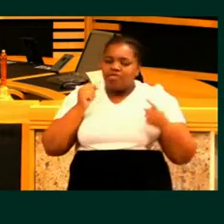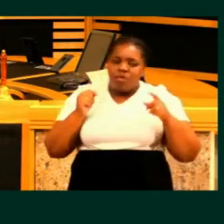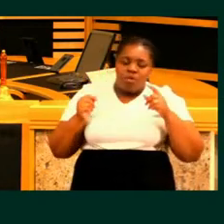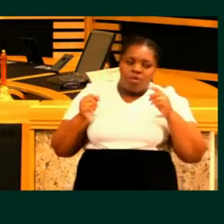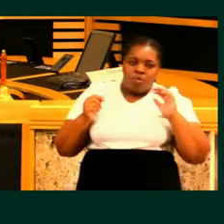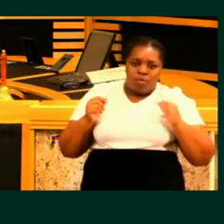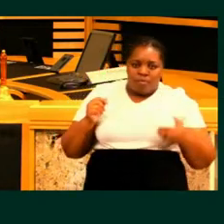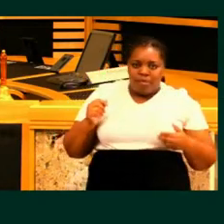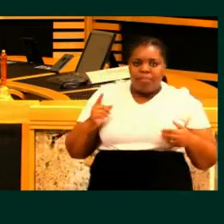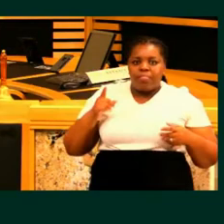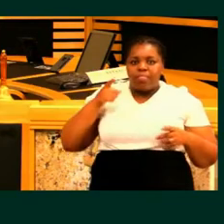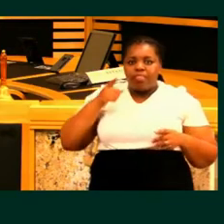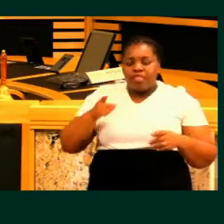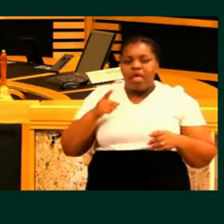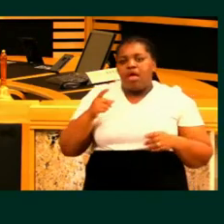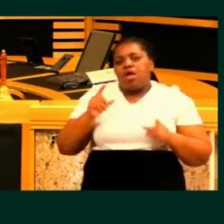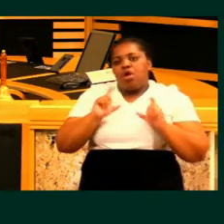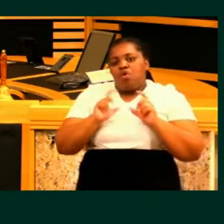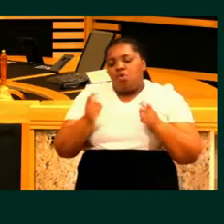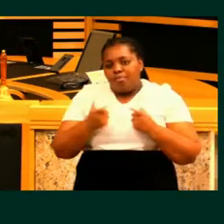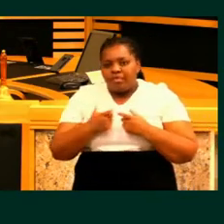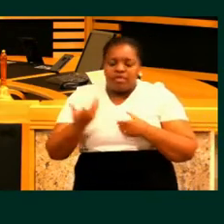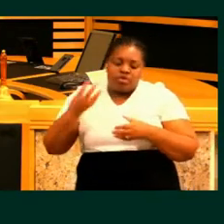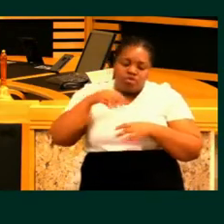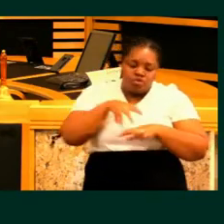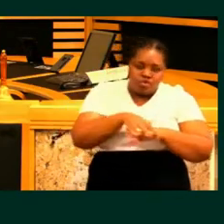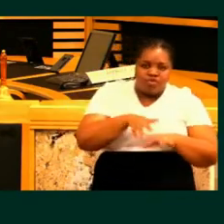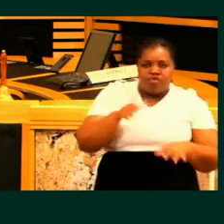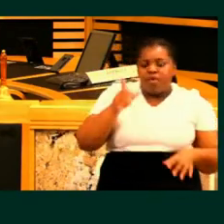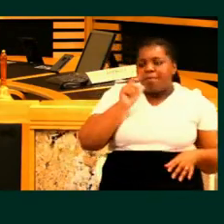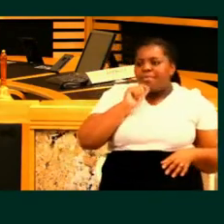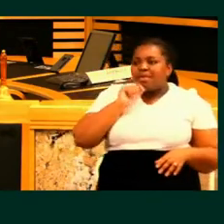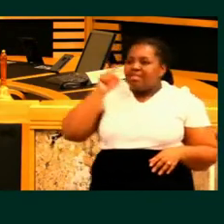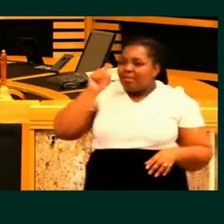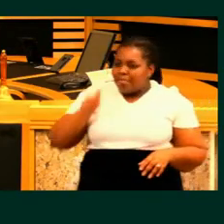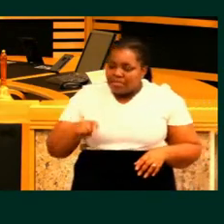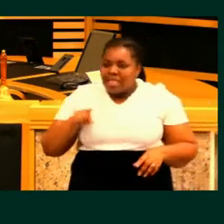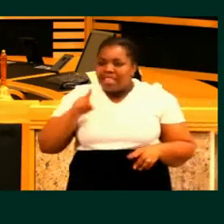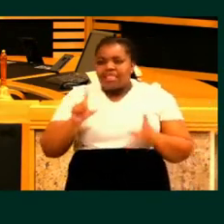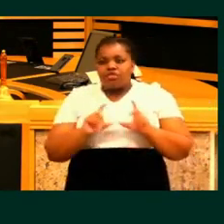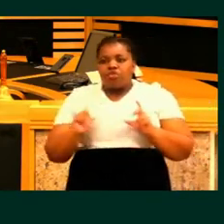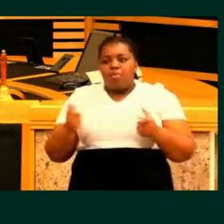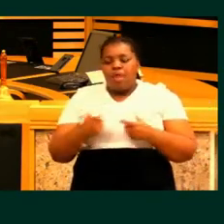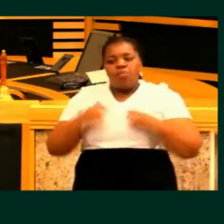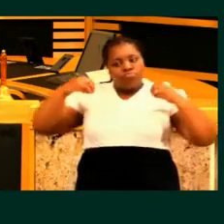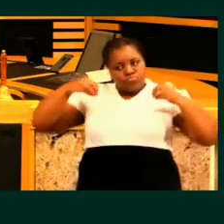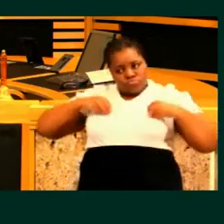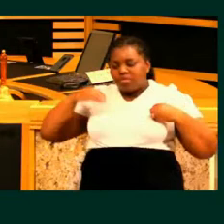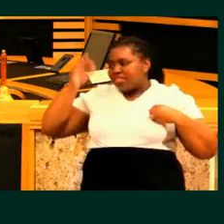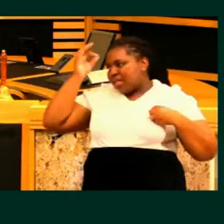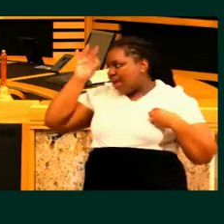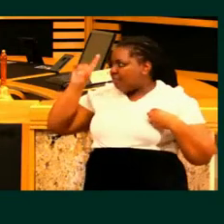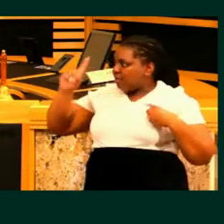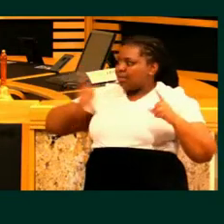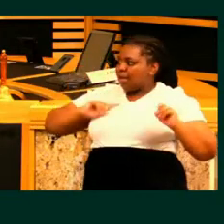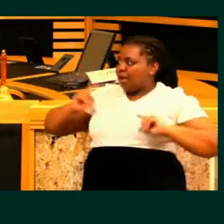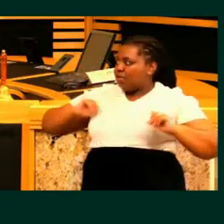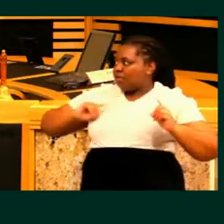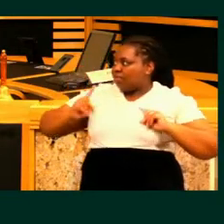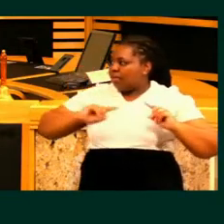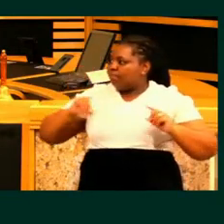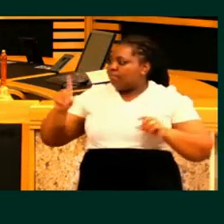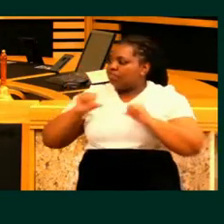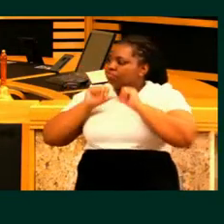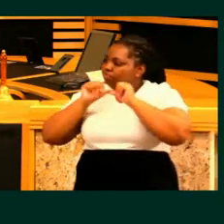multiparty steering committee inclusive of men will be necessary this committee must hold government accountable for actions taken to